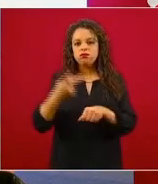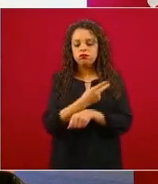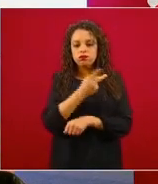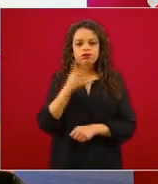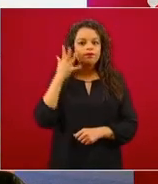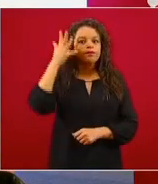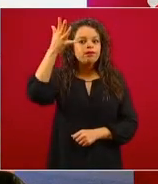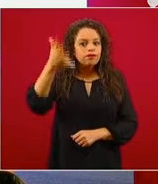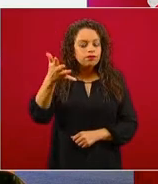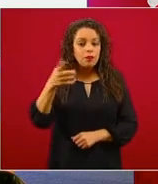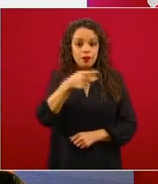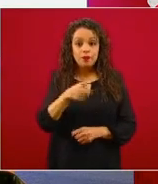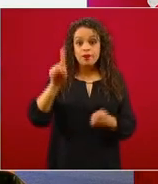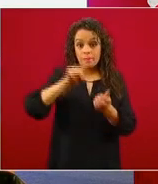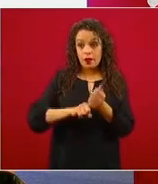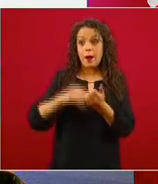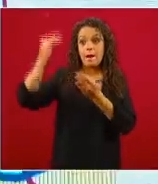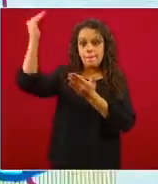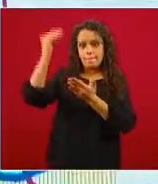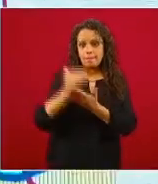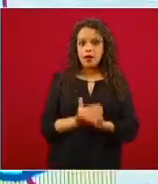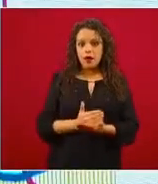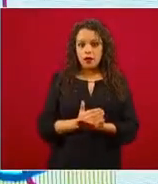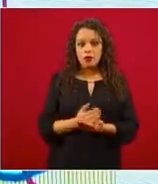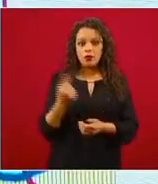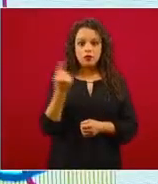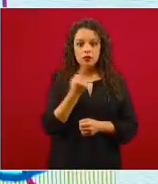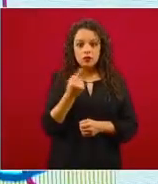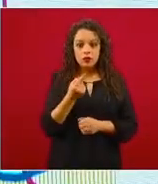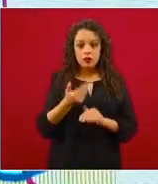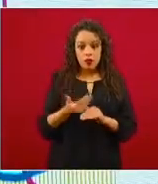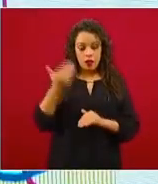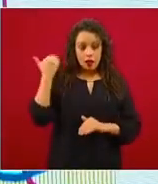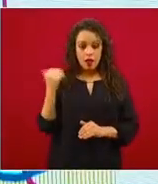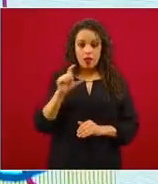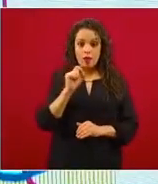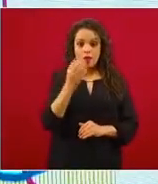new prediction which is slightly